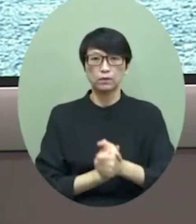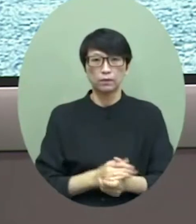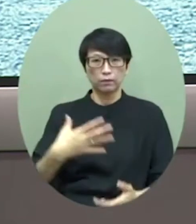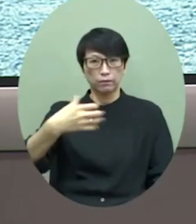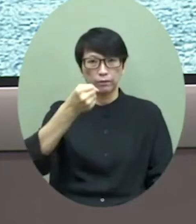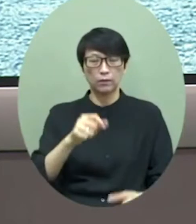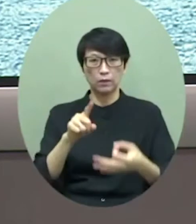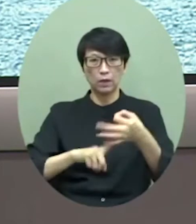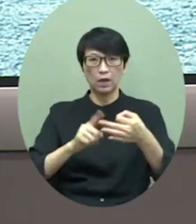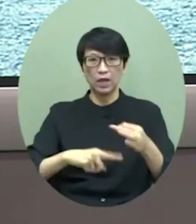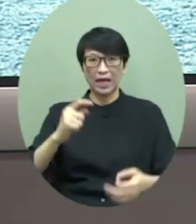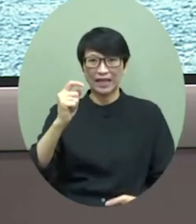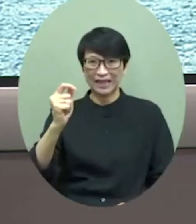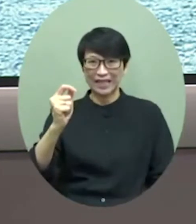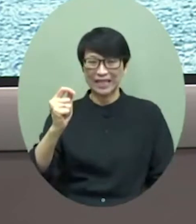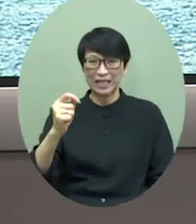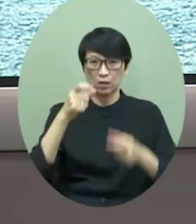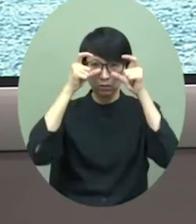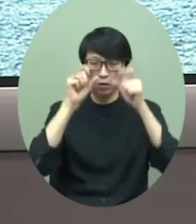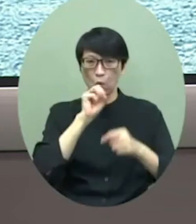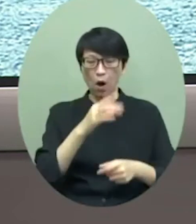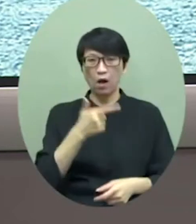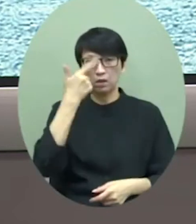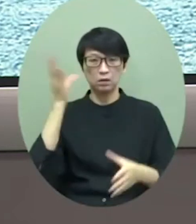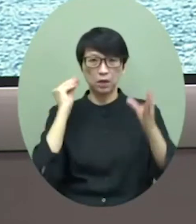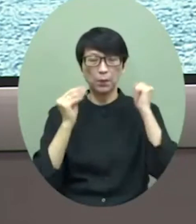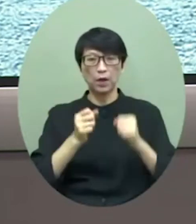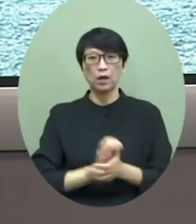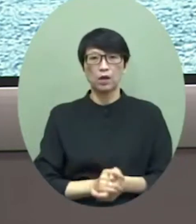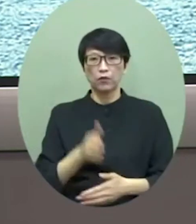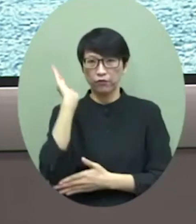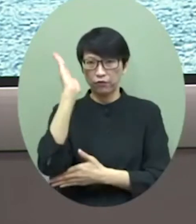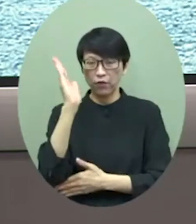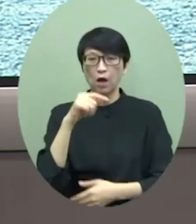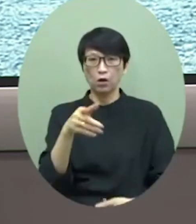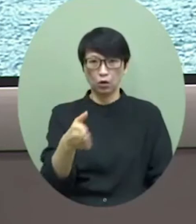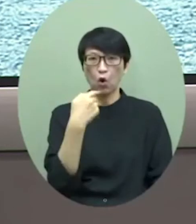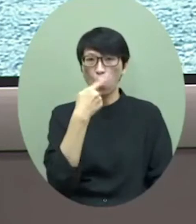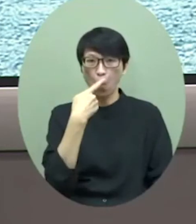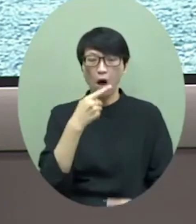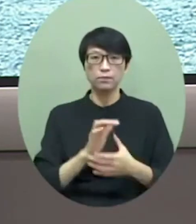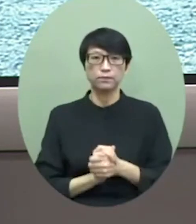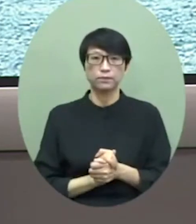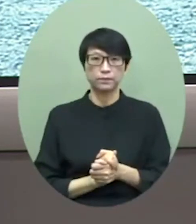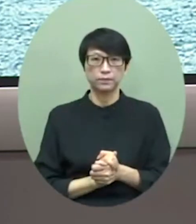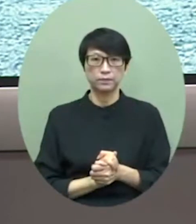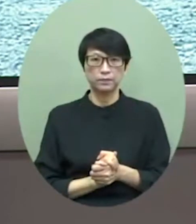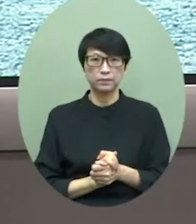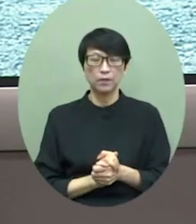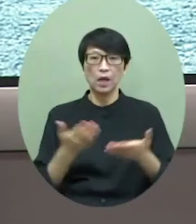days ago, the World Health Organization, Dr. Tedros